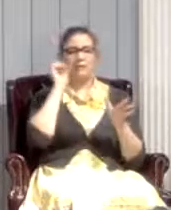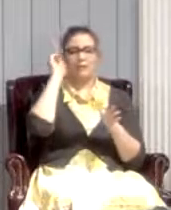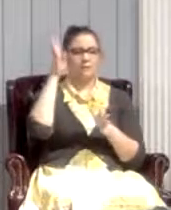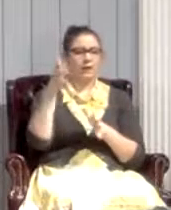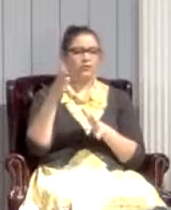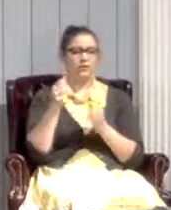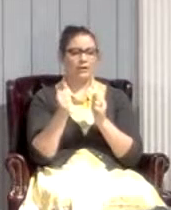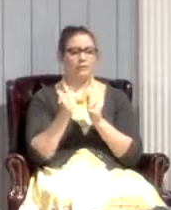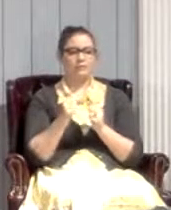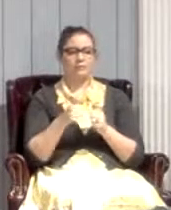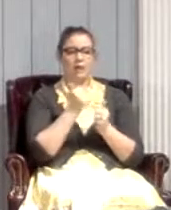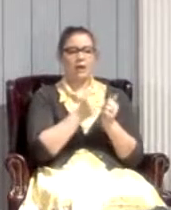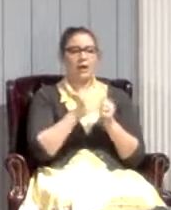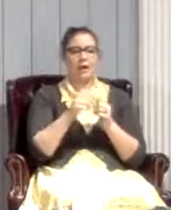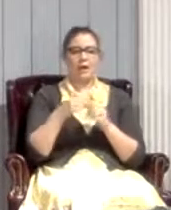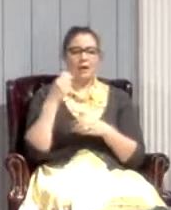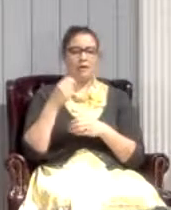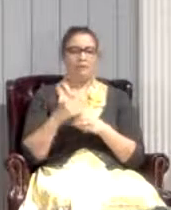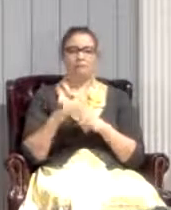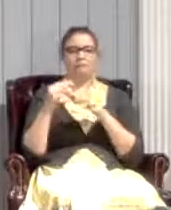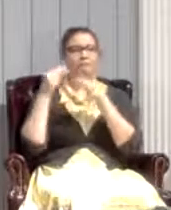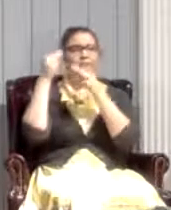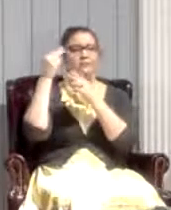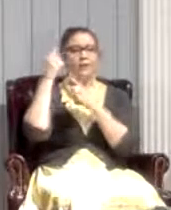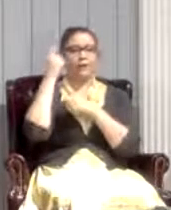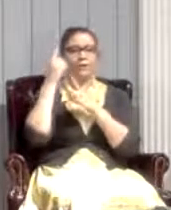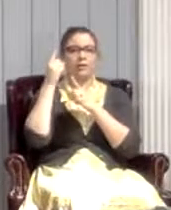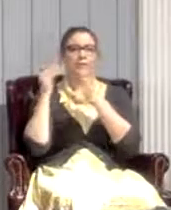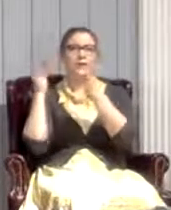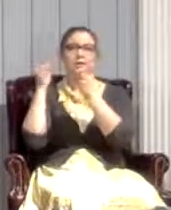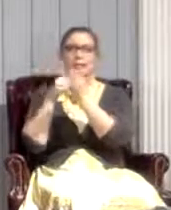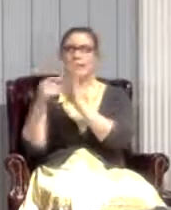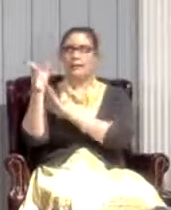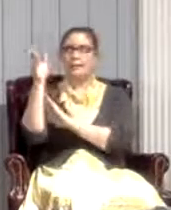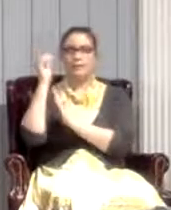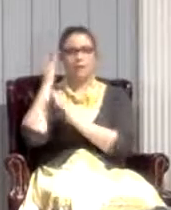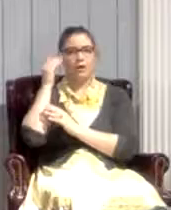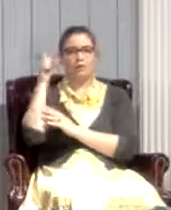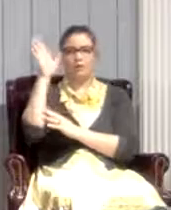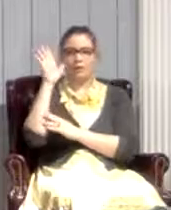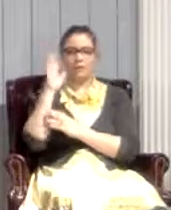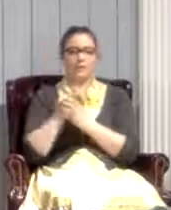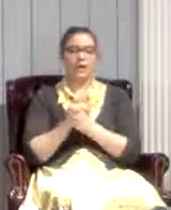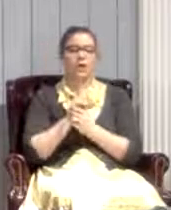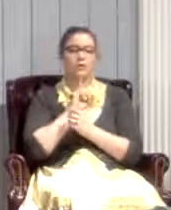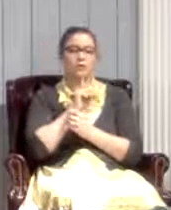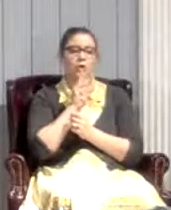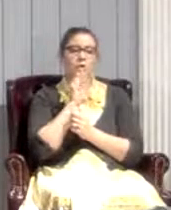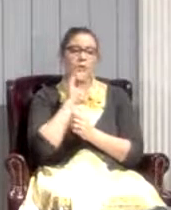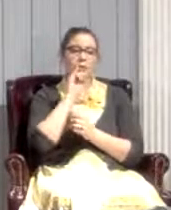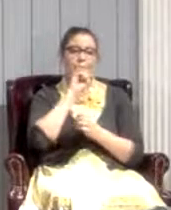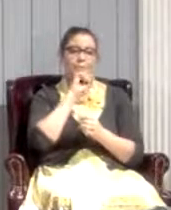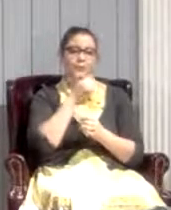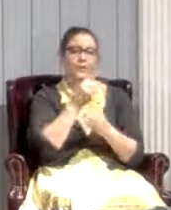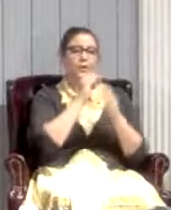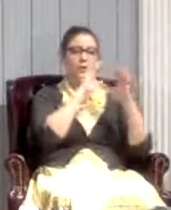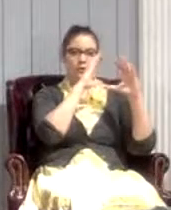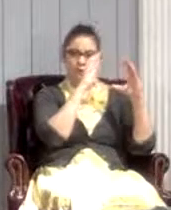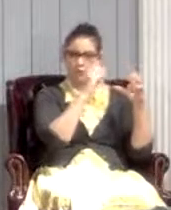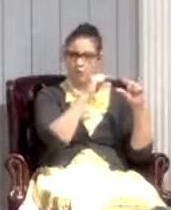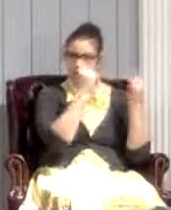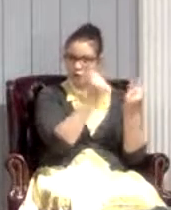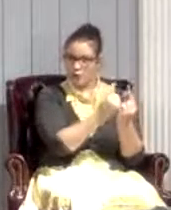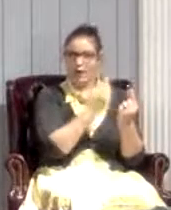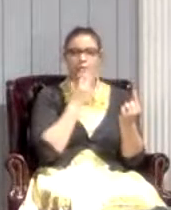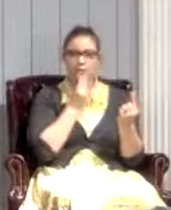every high thought that exalteth itself against the knowledge of God, etc. So these Judaizers, they imagined all sorts of doctrines